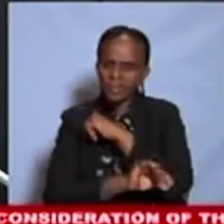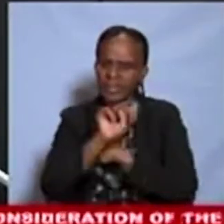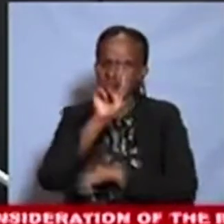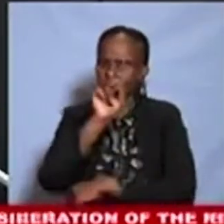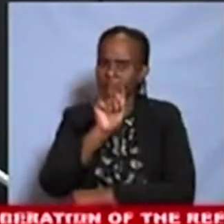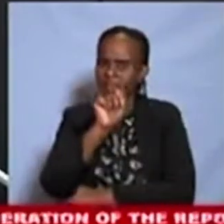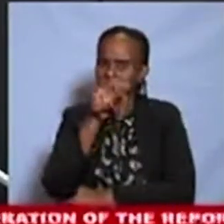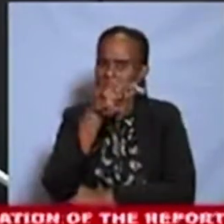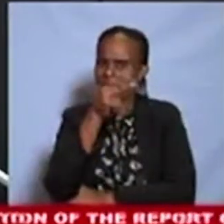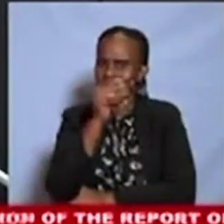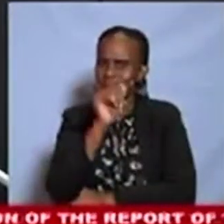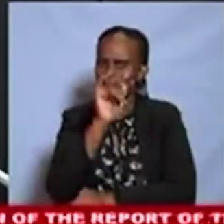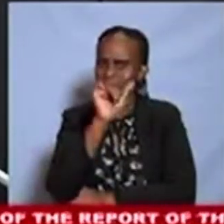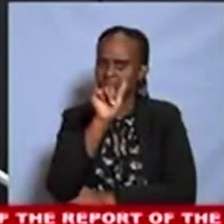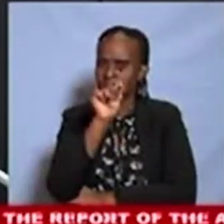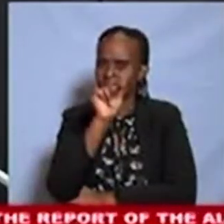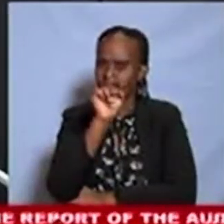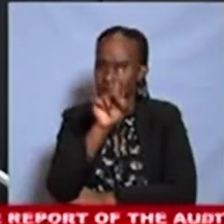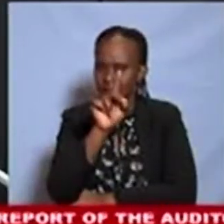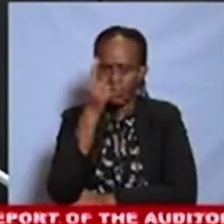of clearance, it took a bit of time, Chair.